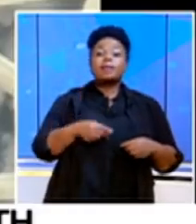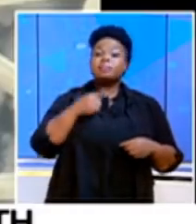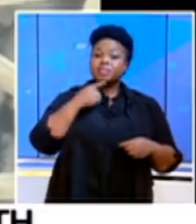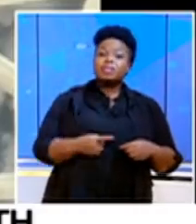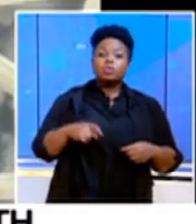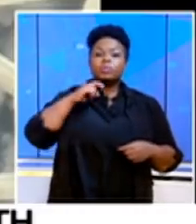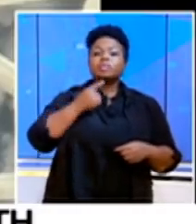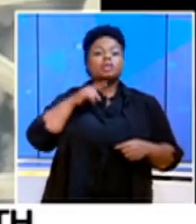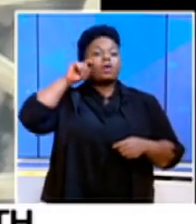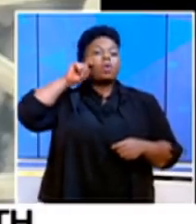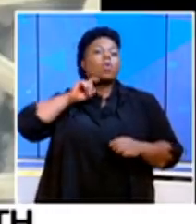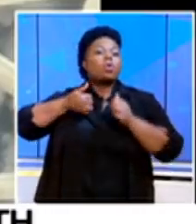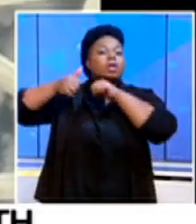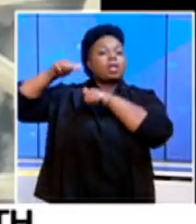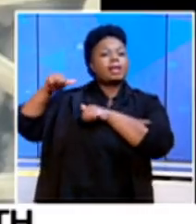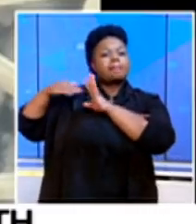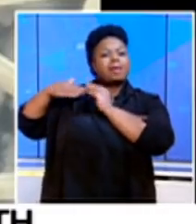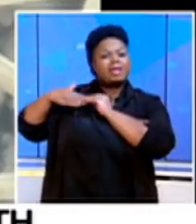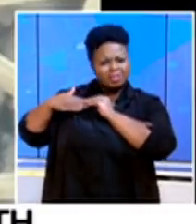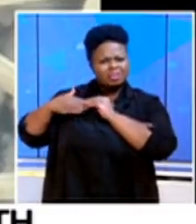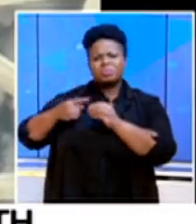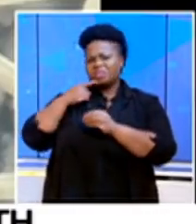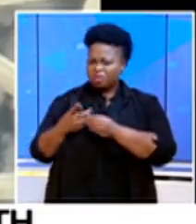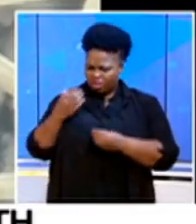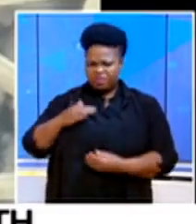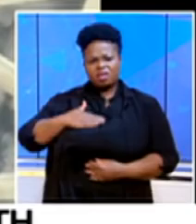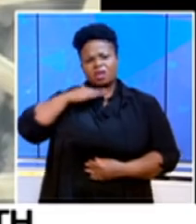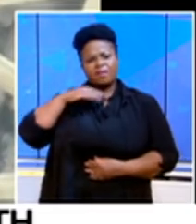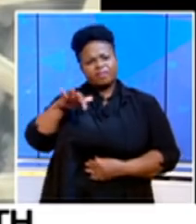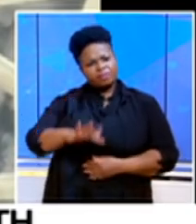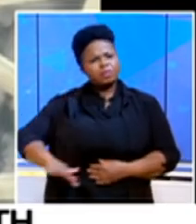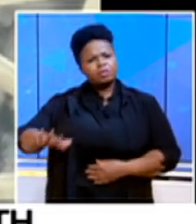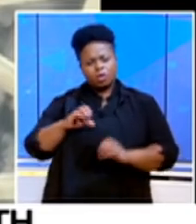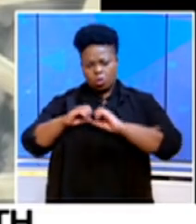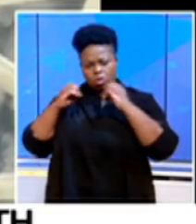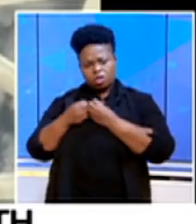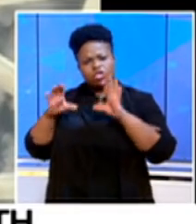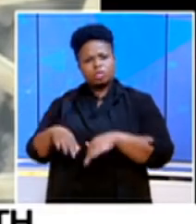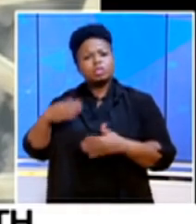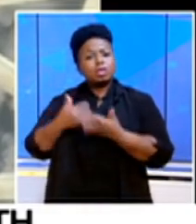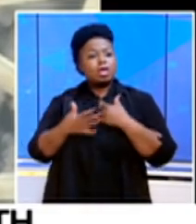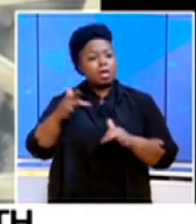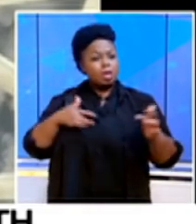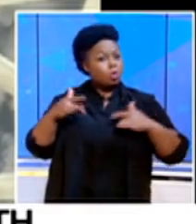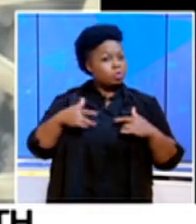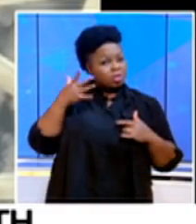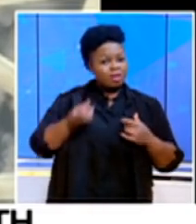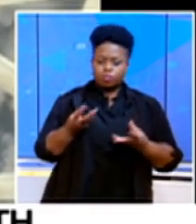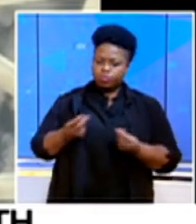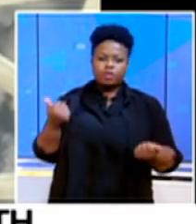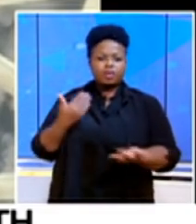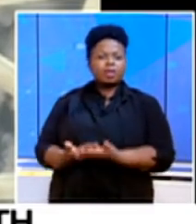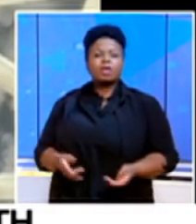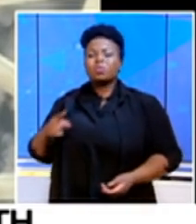our veterans that we have got sufficient platforms in the organization to be able to raise issues so that issues are not